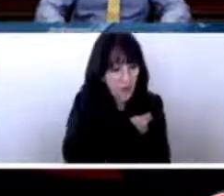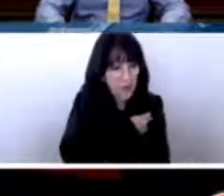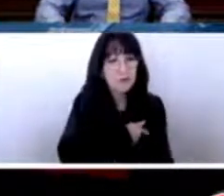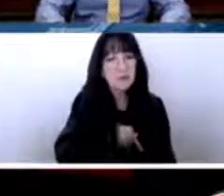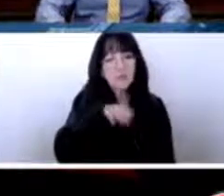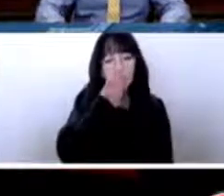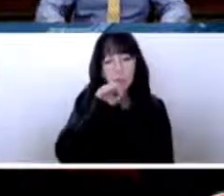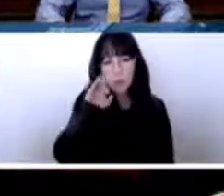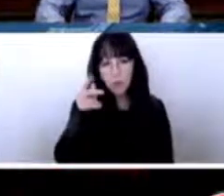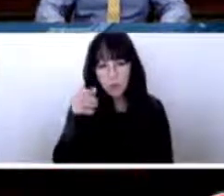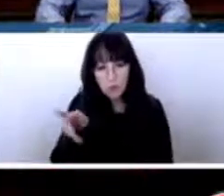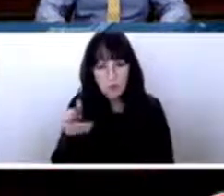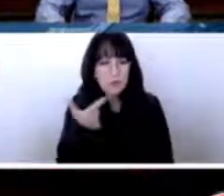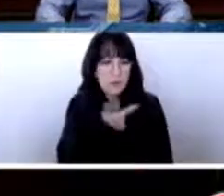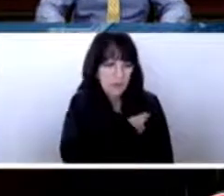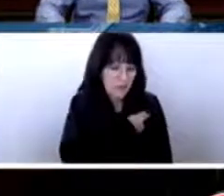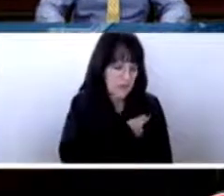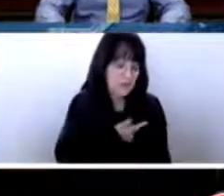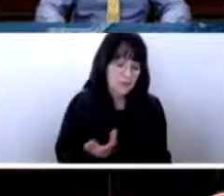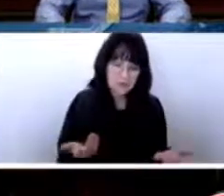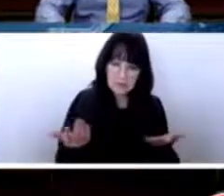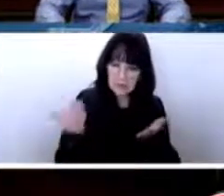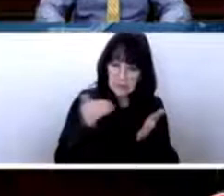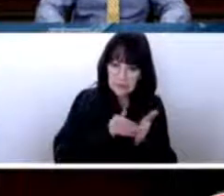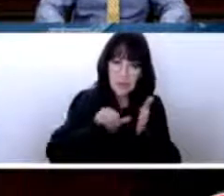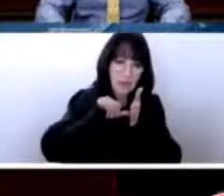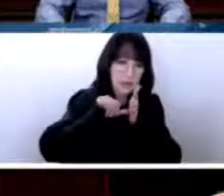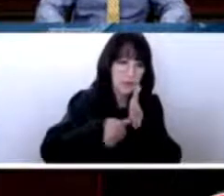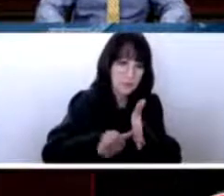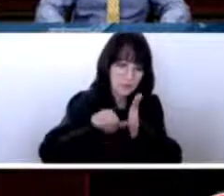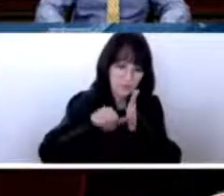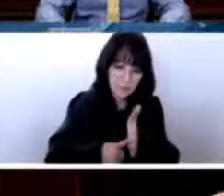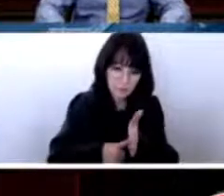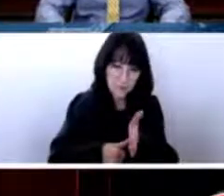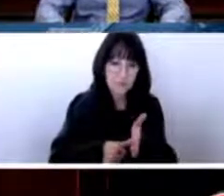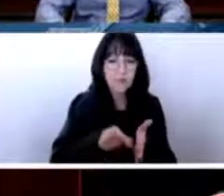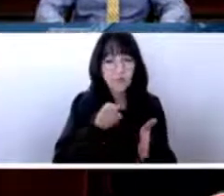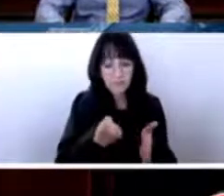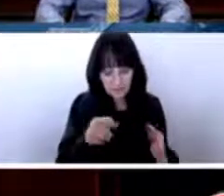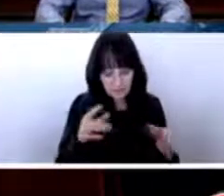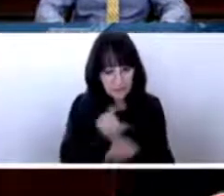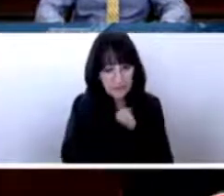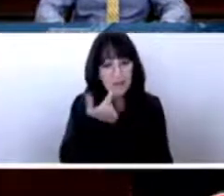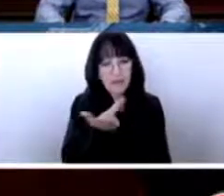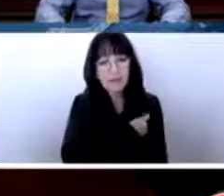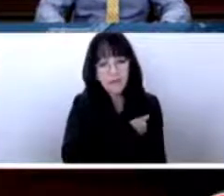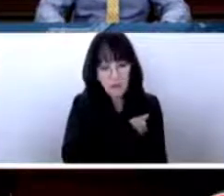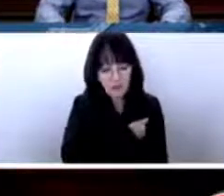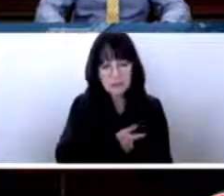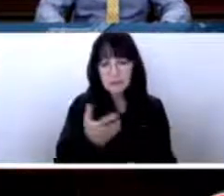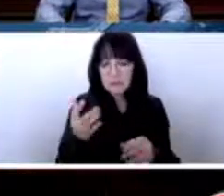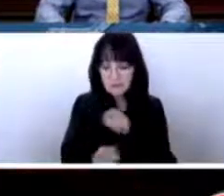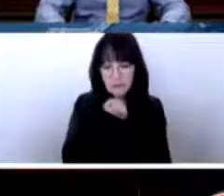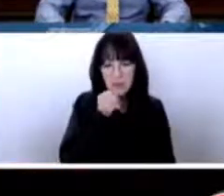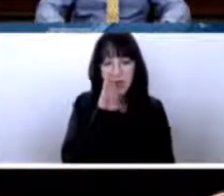not vaccinated, get vaccinated. If you're not fully vaccinated, get fully vaccinated and get your booster